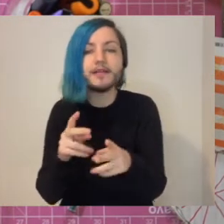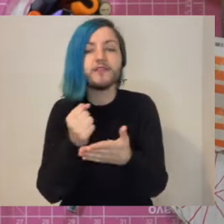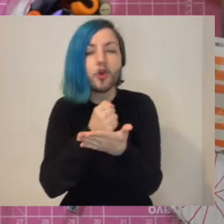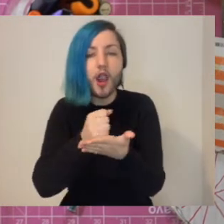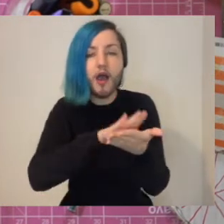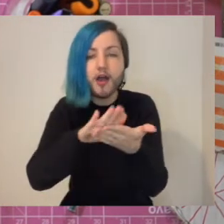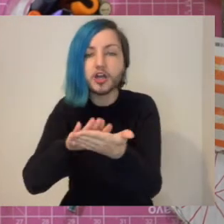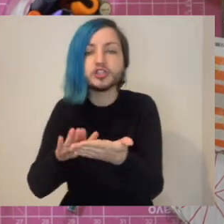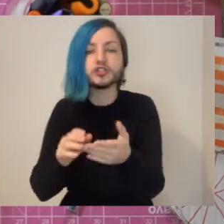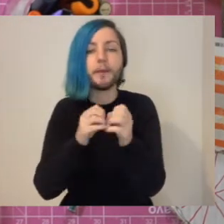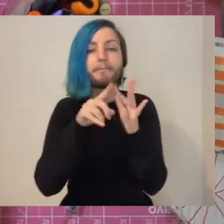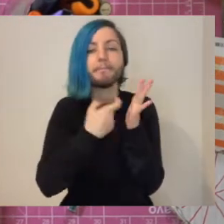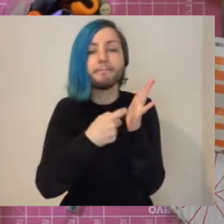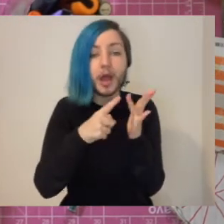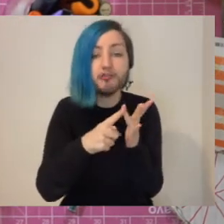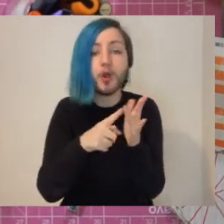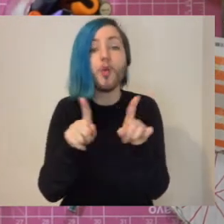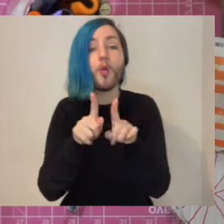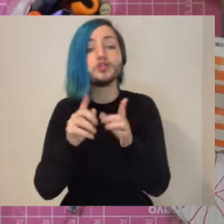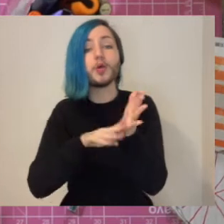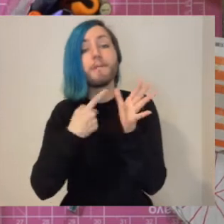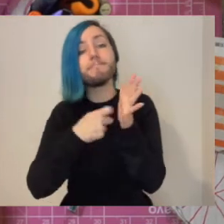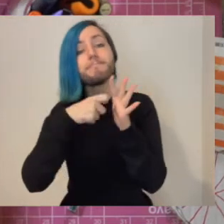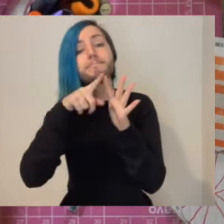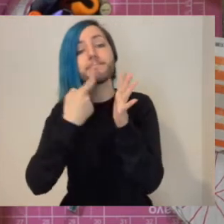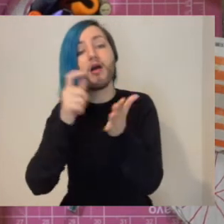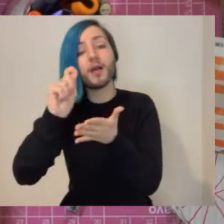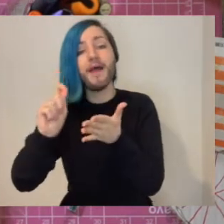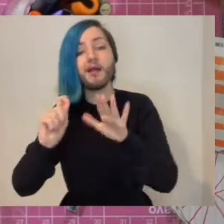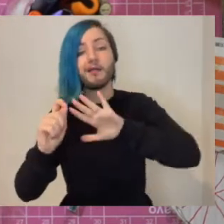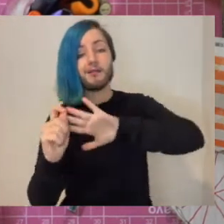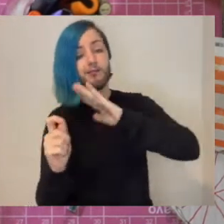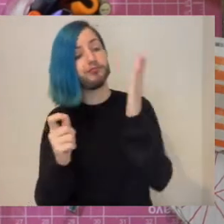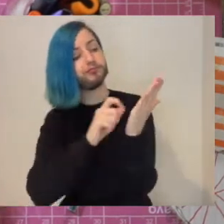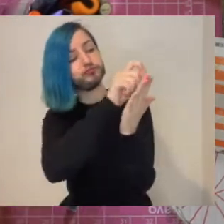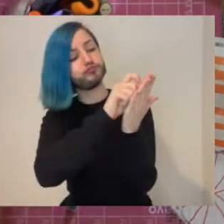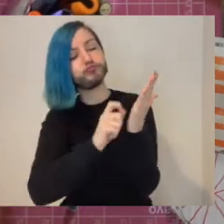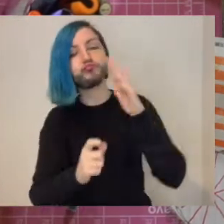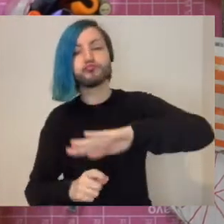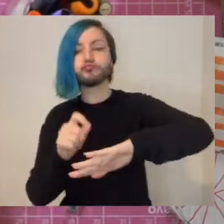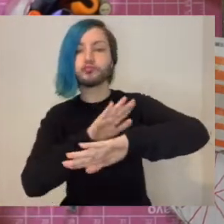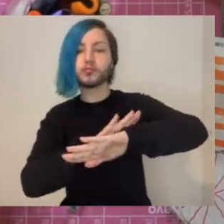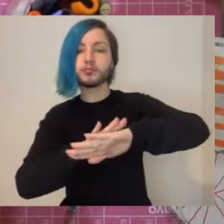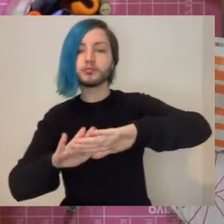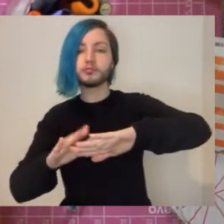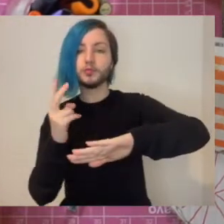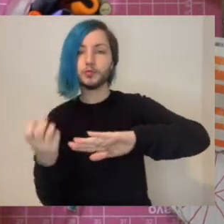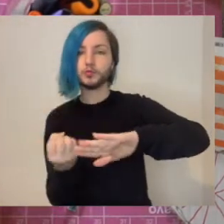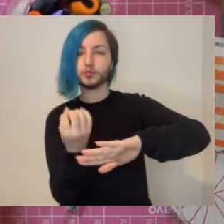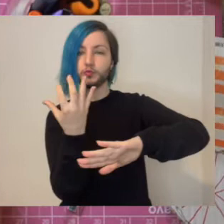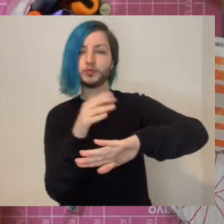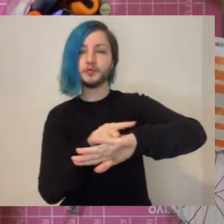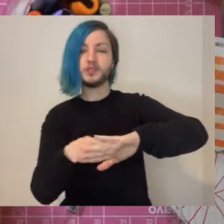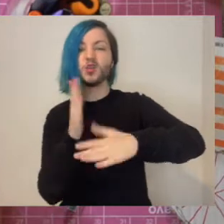pen, the marker from the other side that's bled through, I think it's really nice. So this whole sort of image here is actually